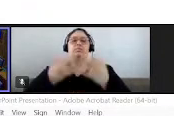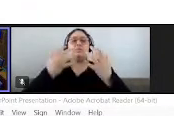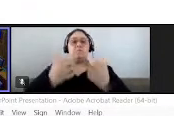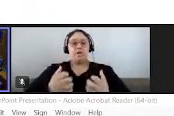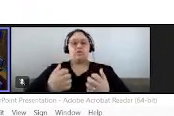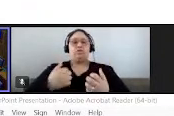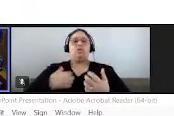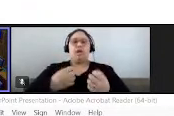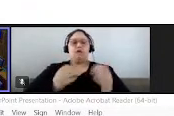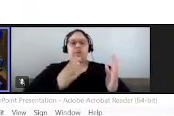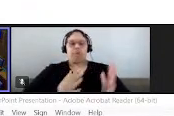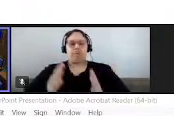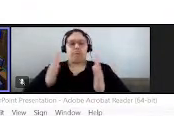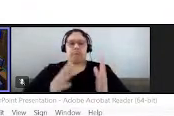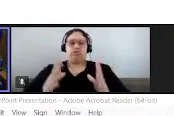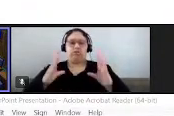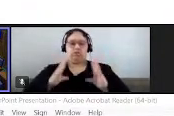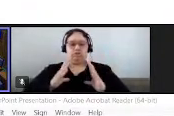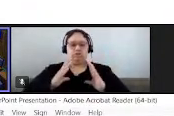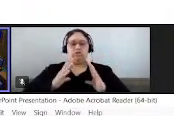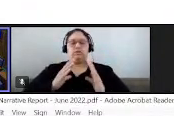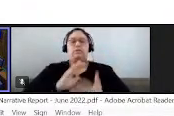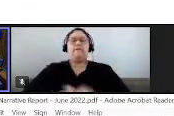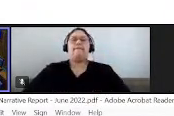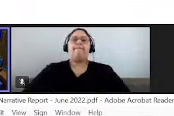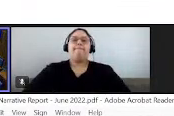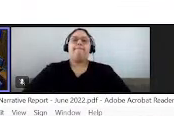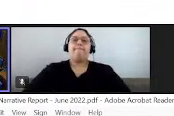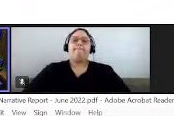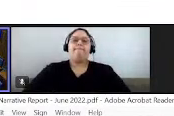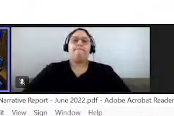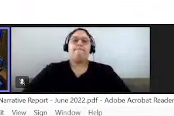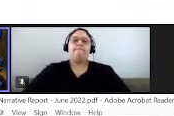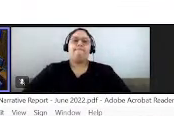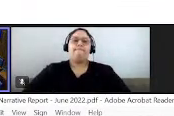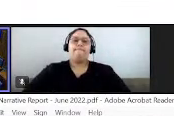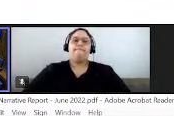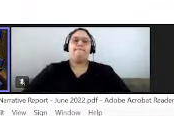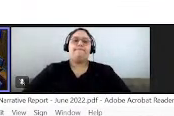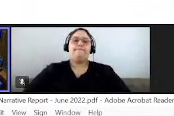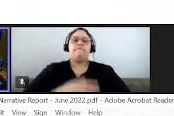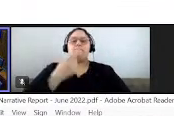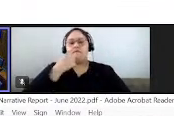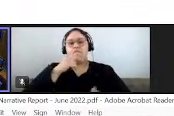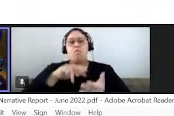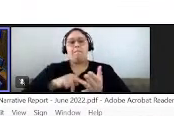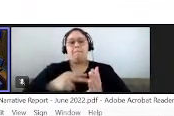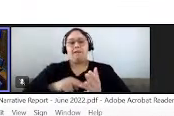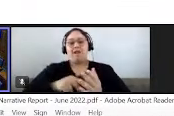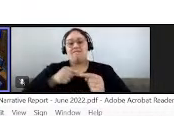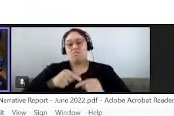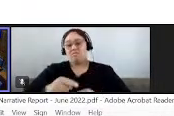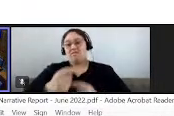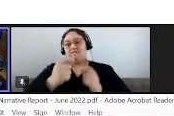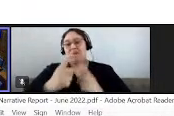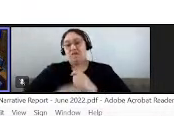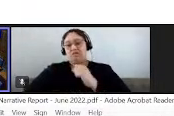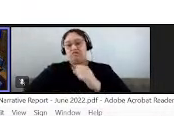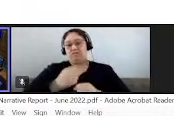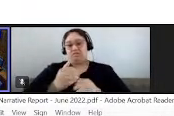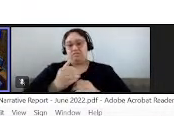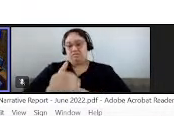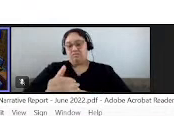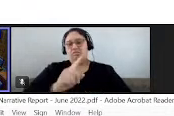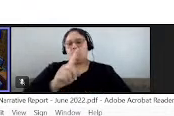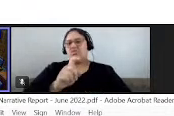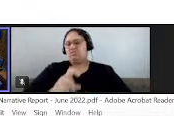we had the sessions that we had about the plans for this financial year. Question